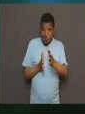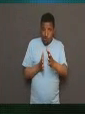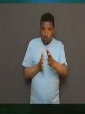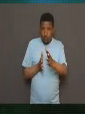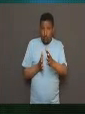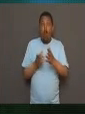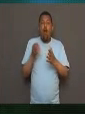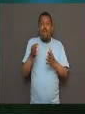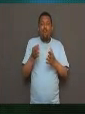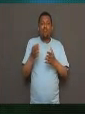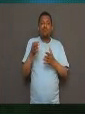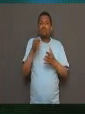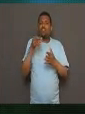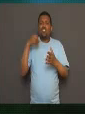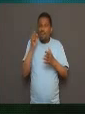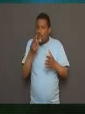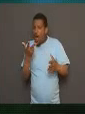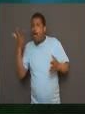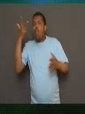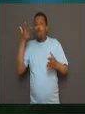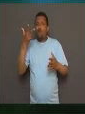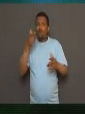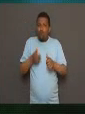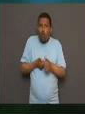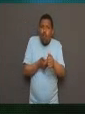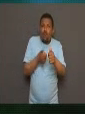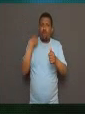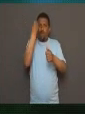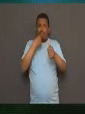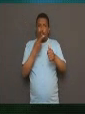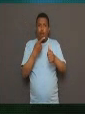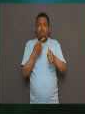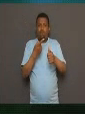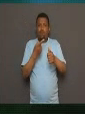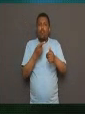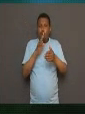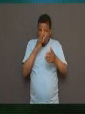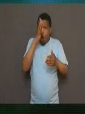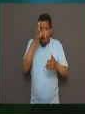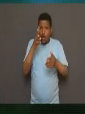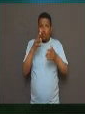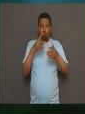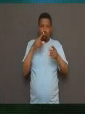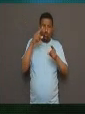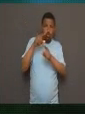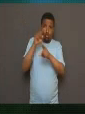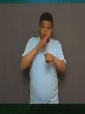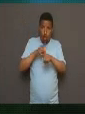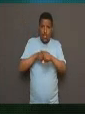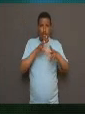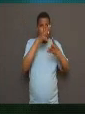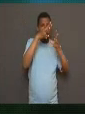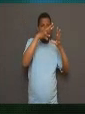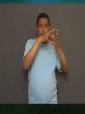Distortion of several of the following features occurs during map